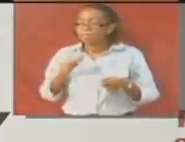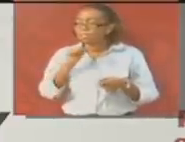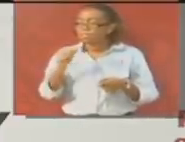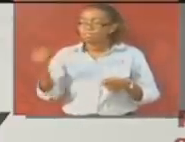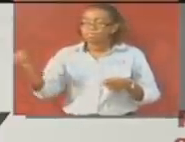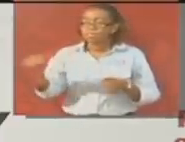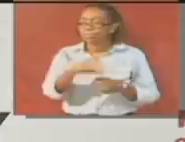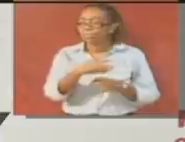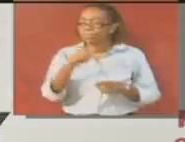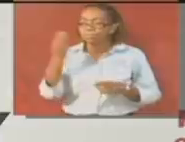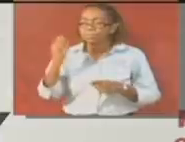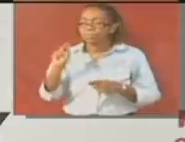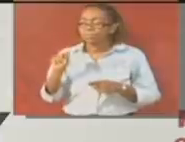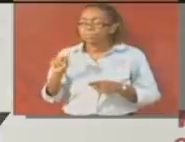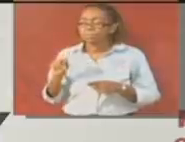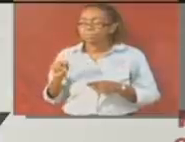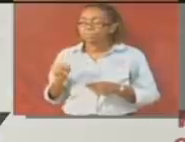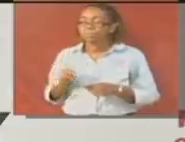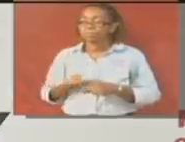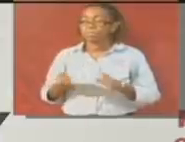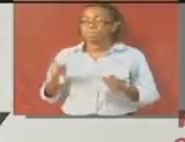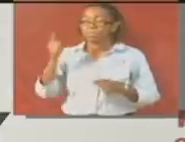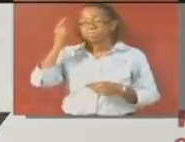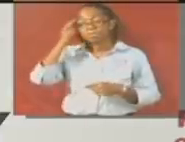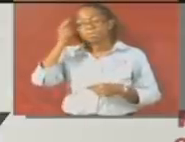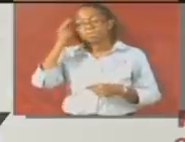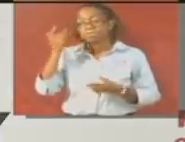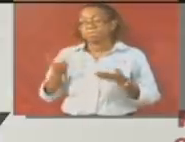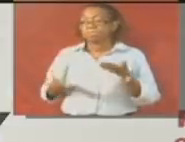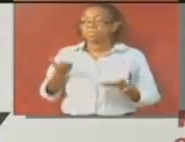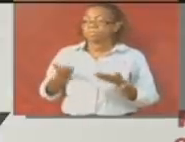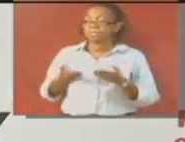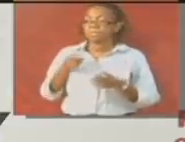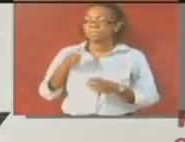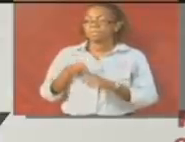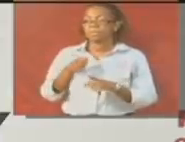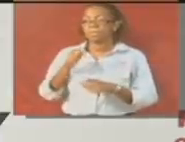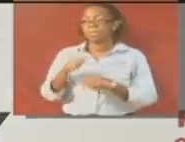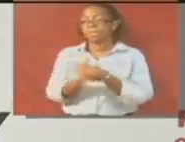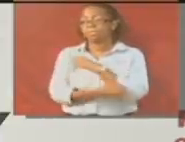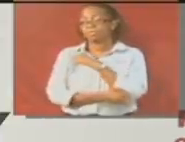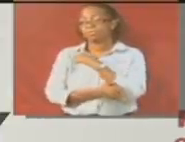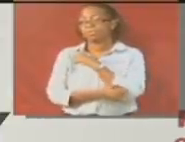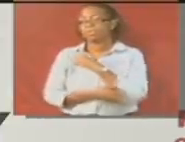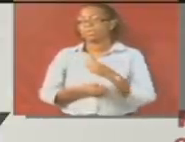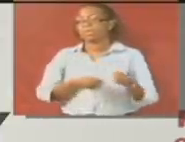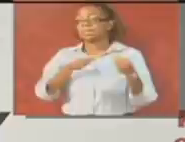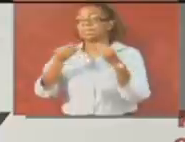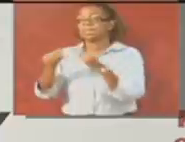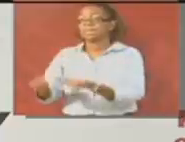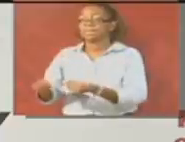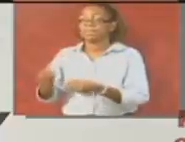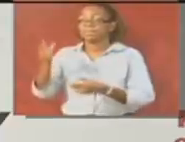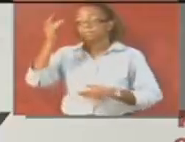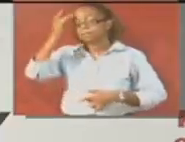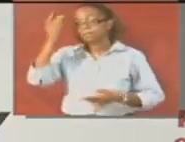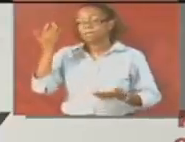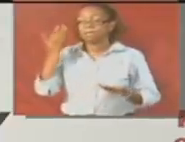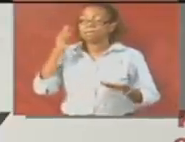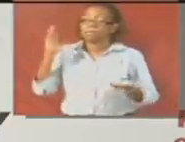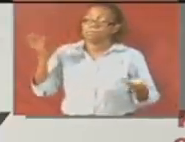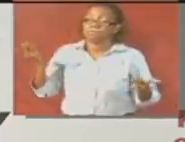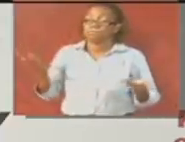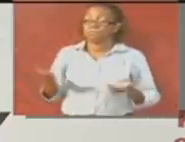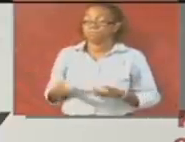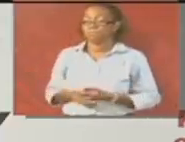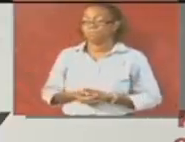to be a South American variant and therefore would be a variant that would have been introduced via that means. We